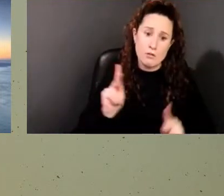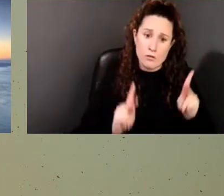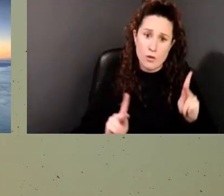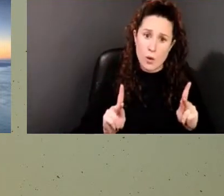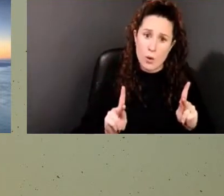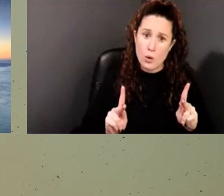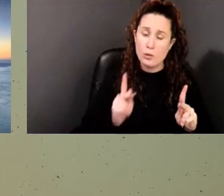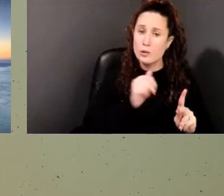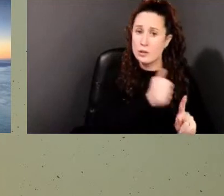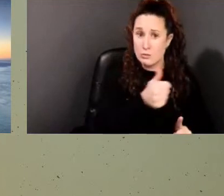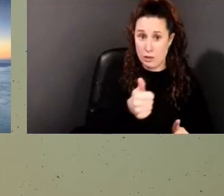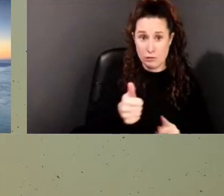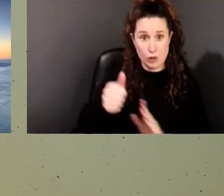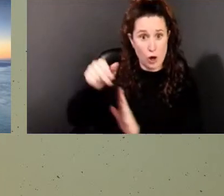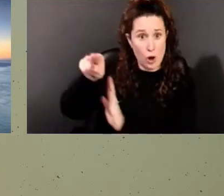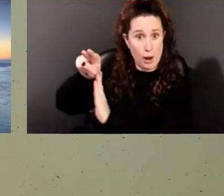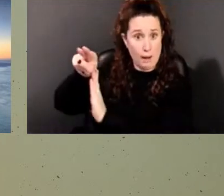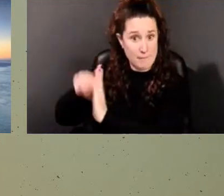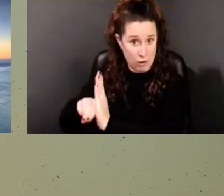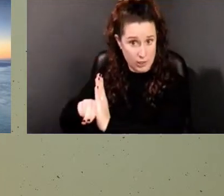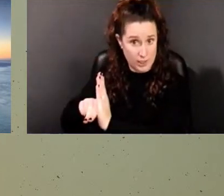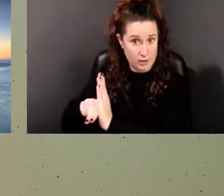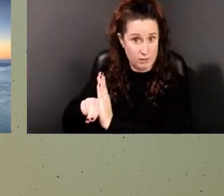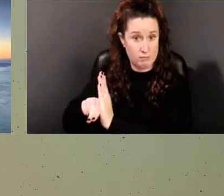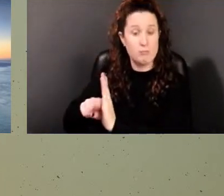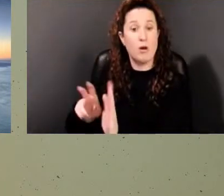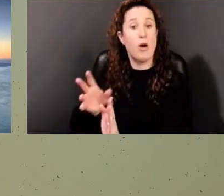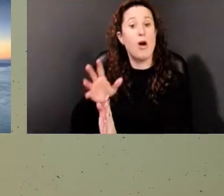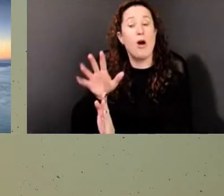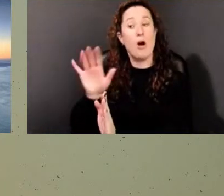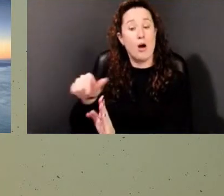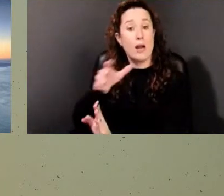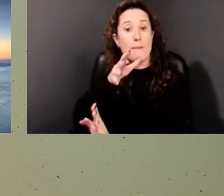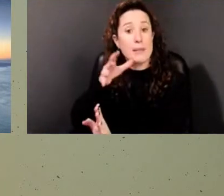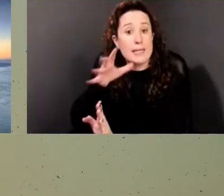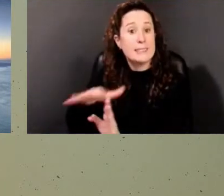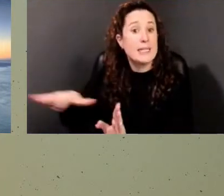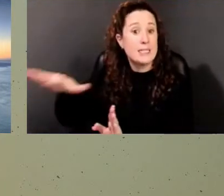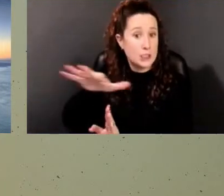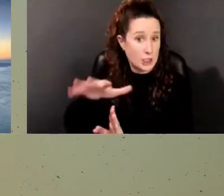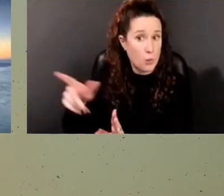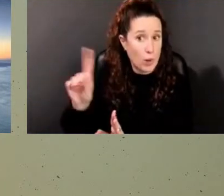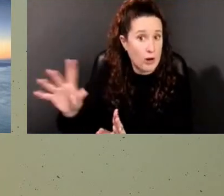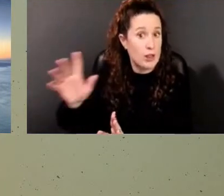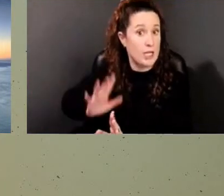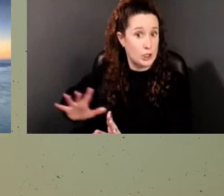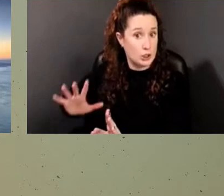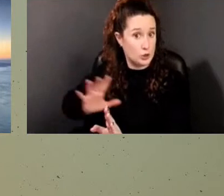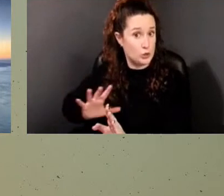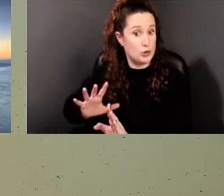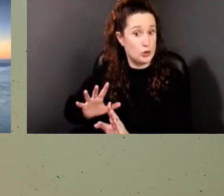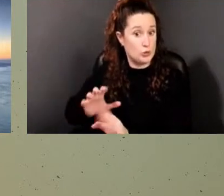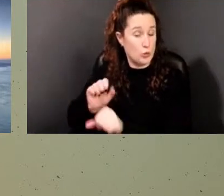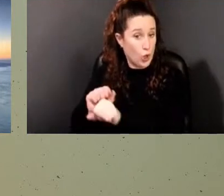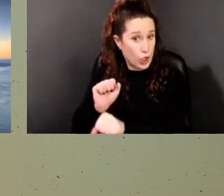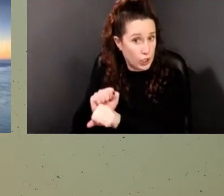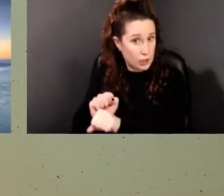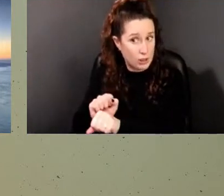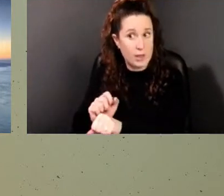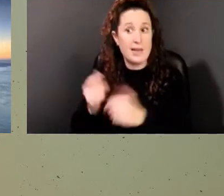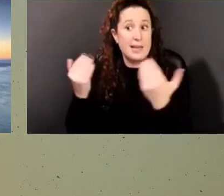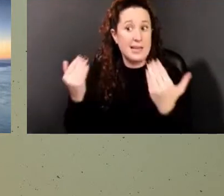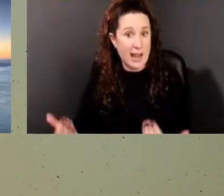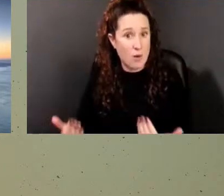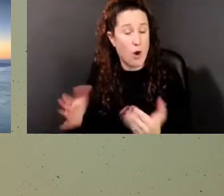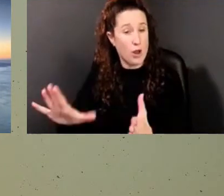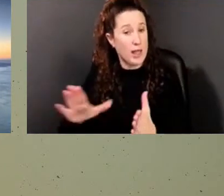buried on a plantation where they were enslaved, are they resting in peace? Are they resting in peace when we think about, not disturbing